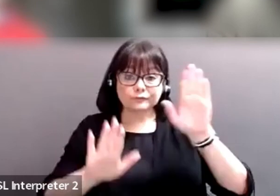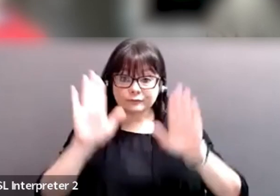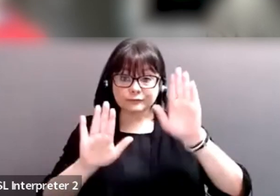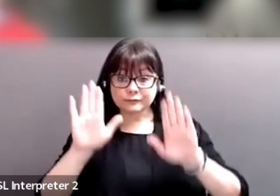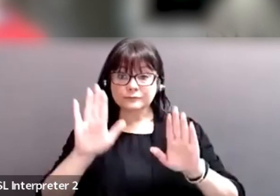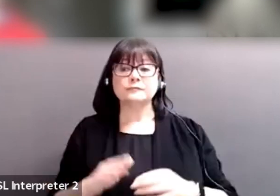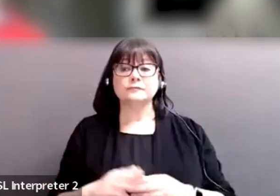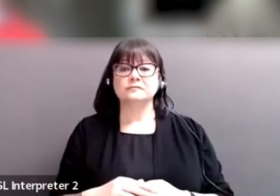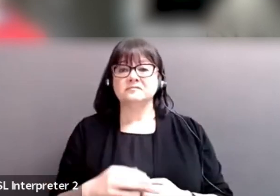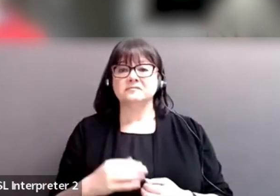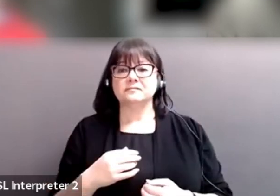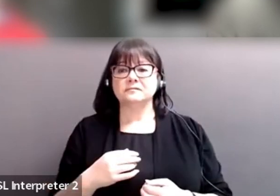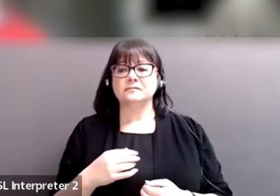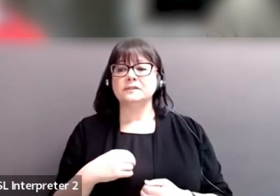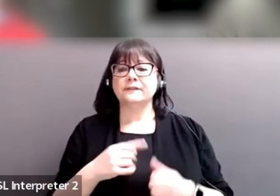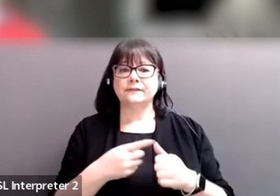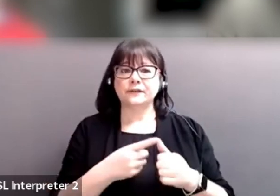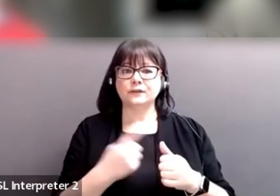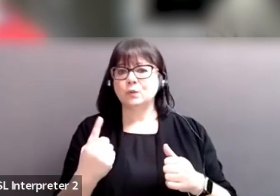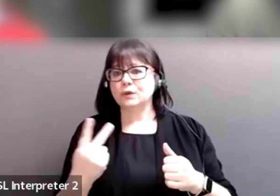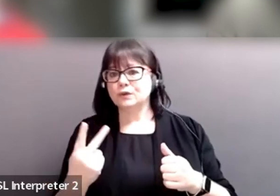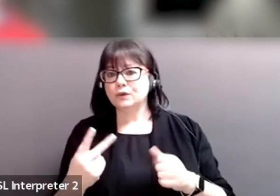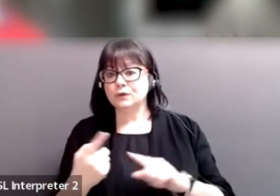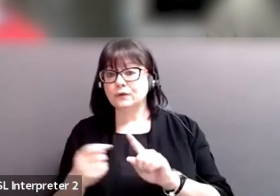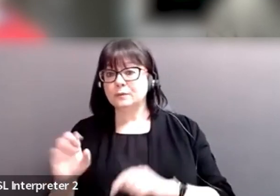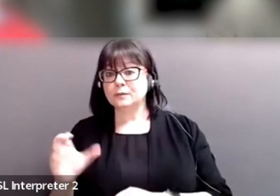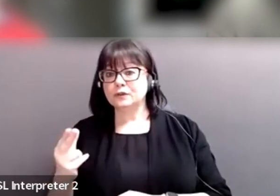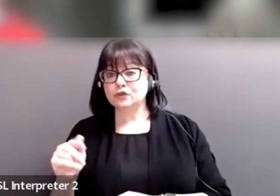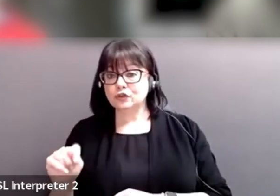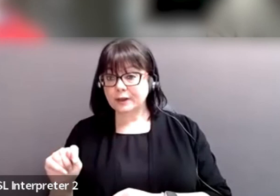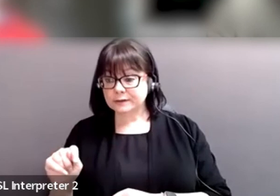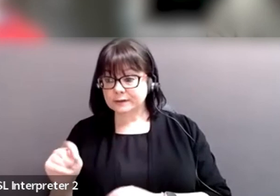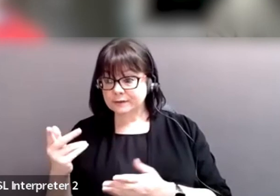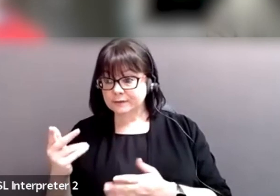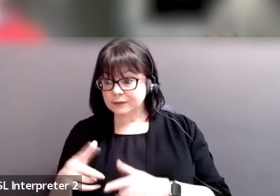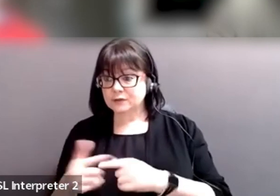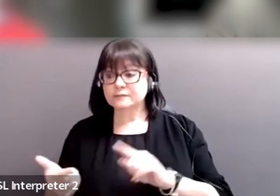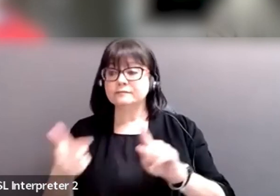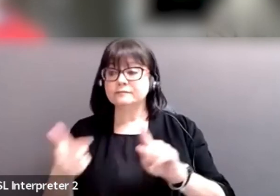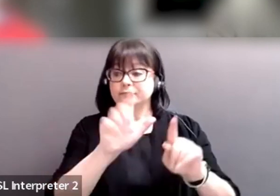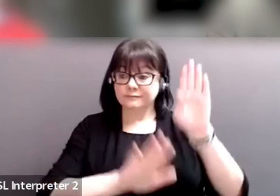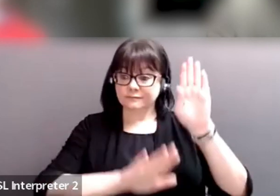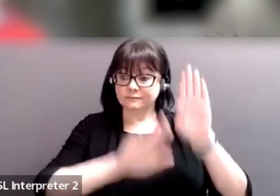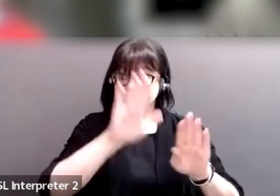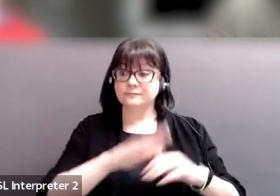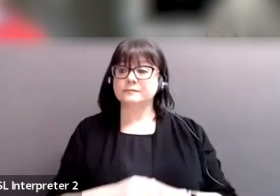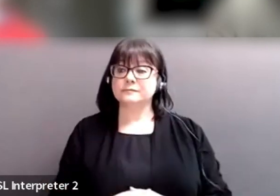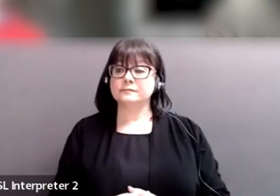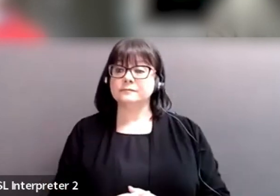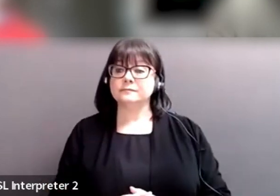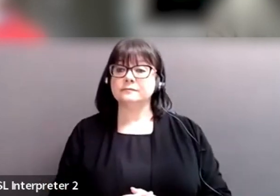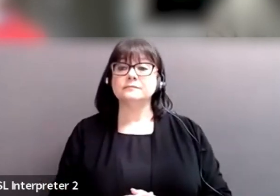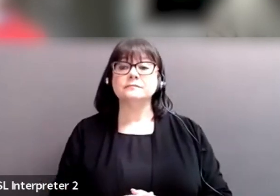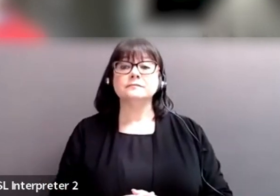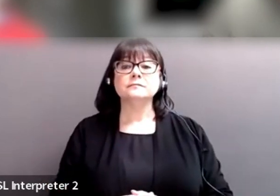I'll do one or two more chat box questions, and then we'll switch to some hands that are up, okay? Would hiring a student to do digital marketing